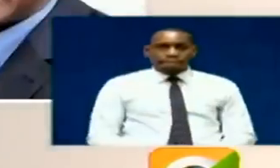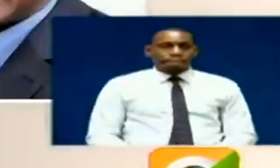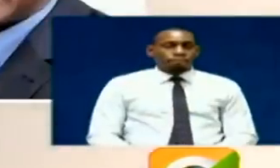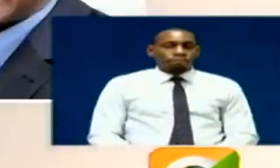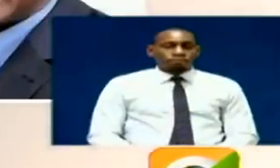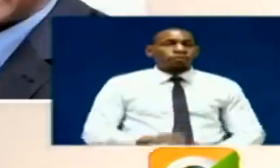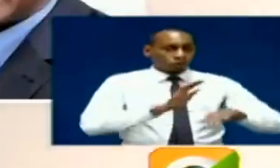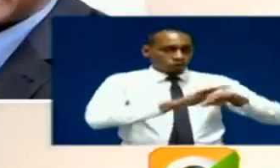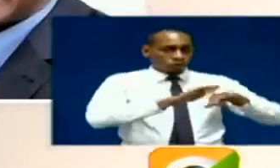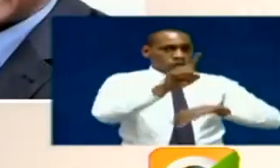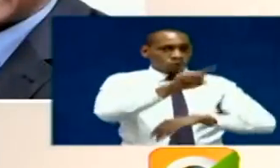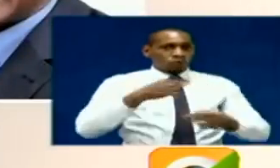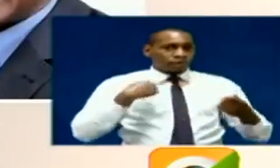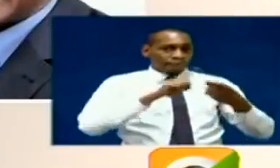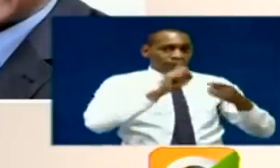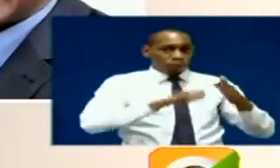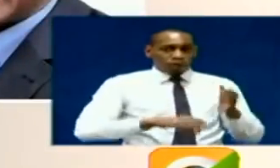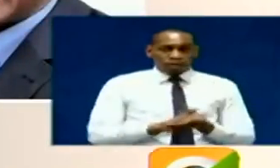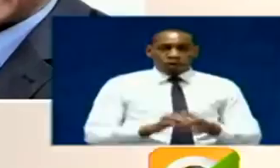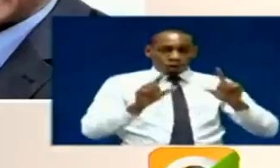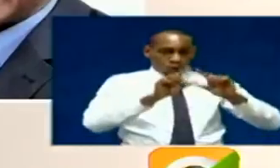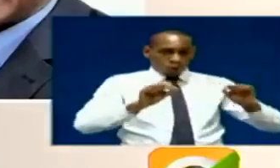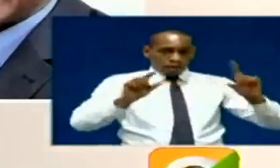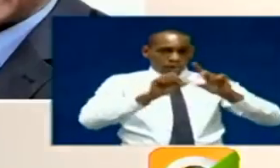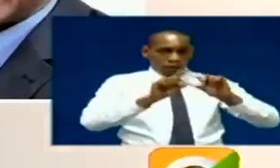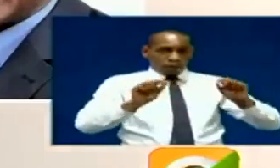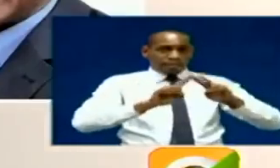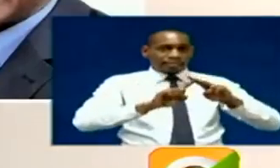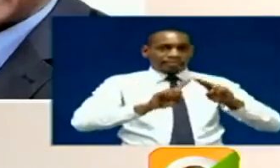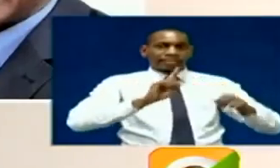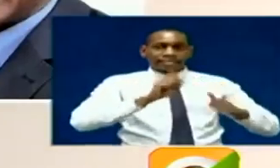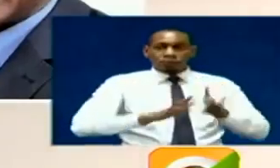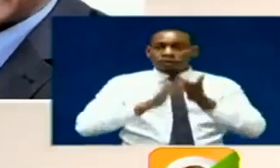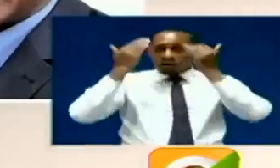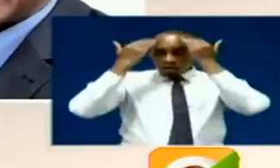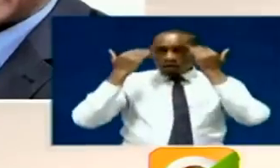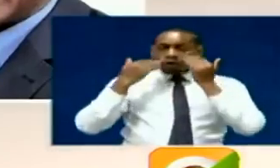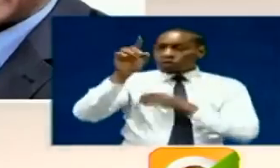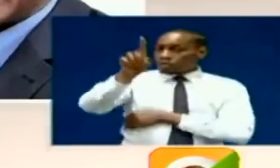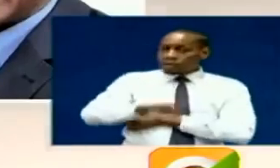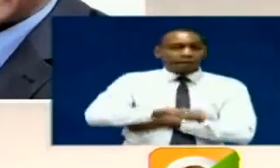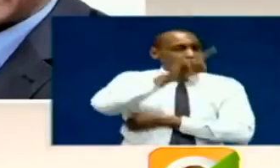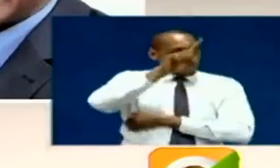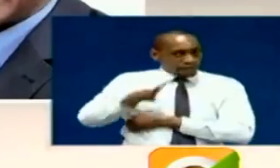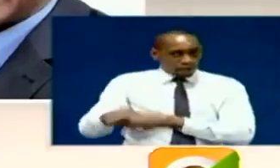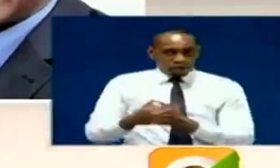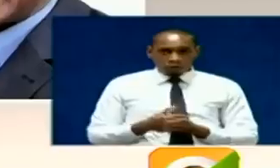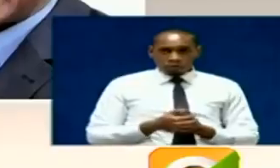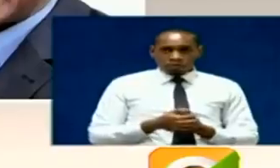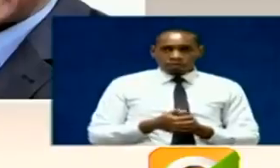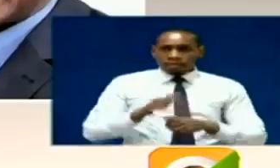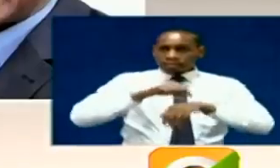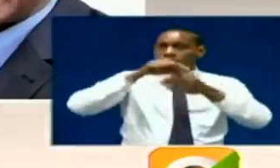Yvonne. One is, I started by saying this court is wrong to insist on